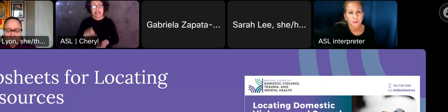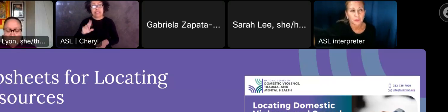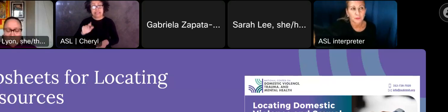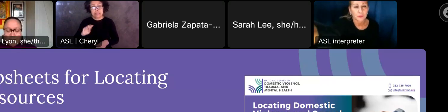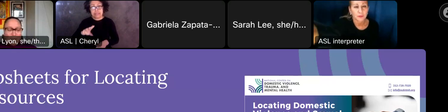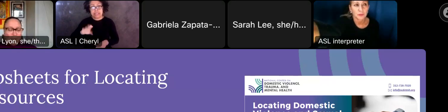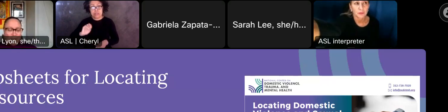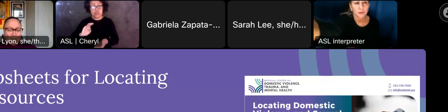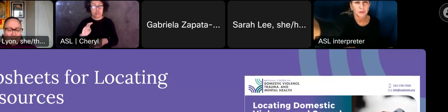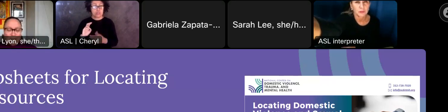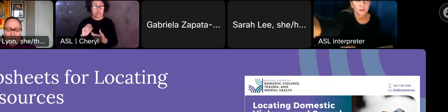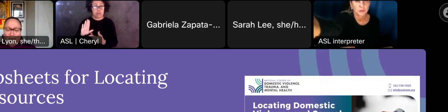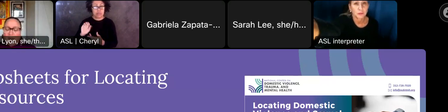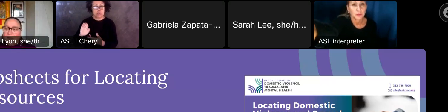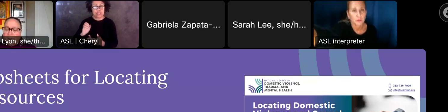support warm lines.